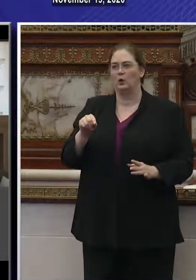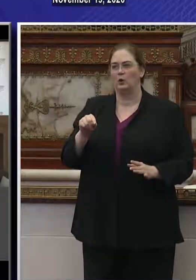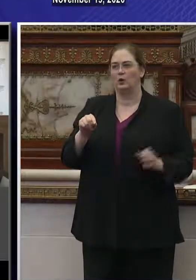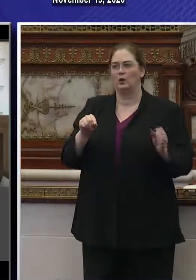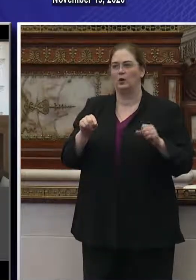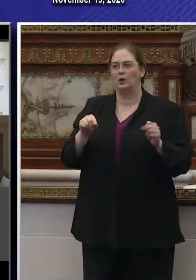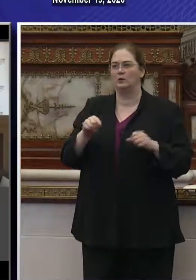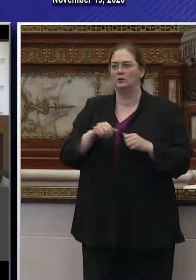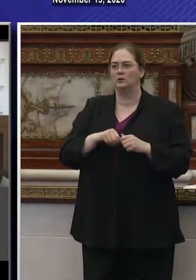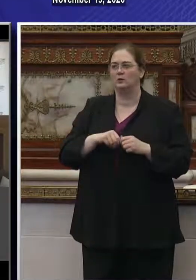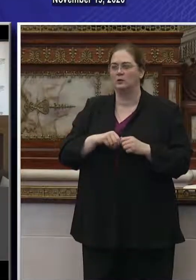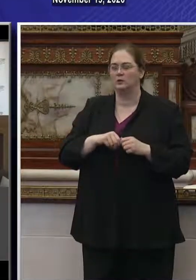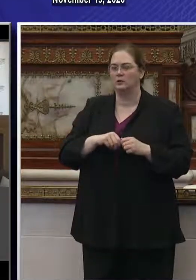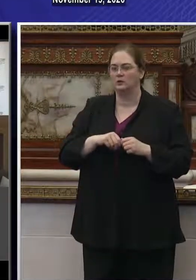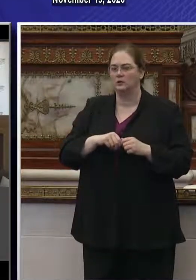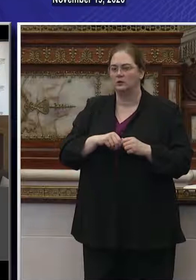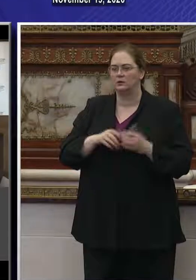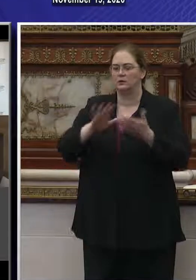Dr. Stanford.